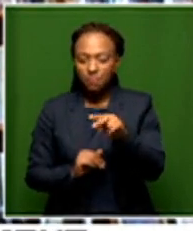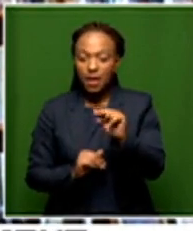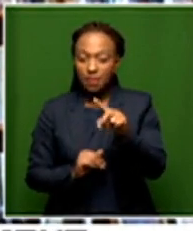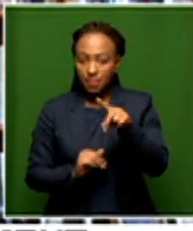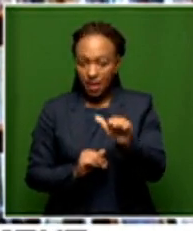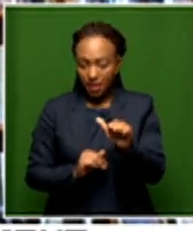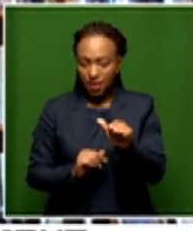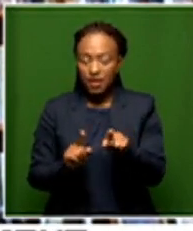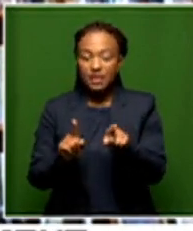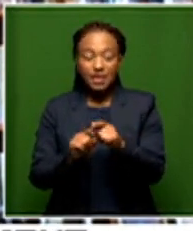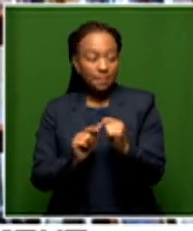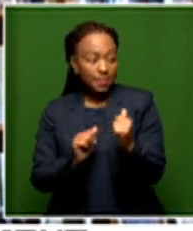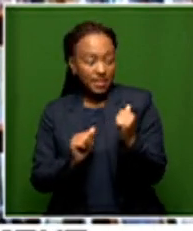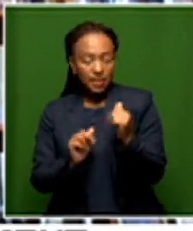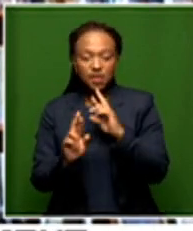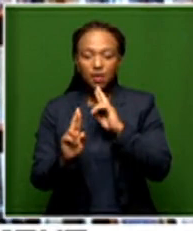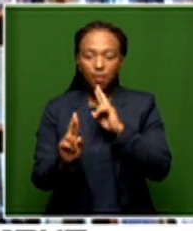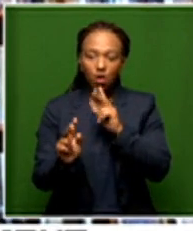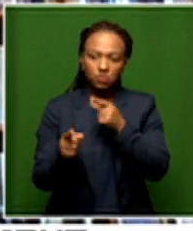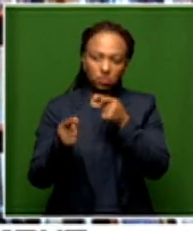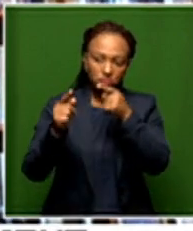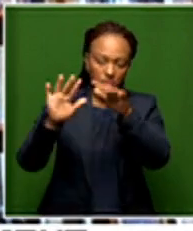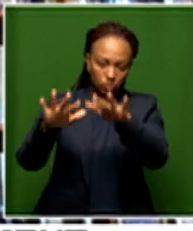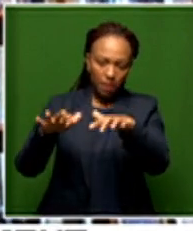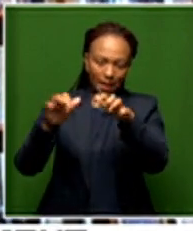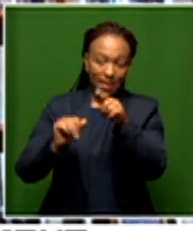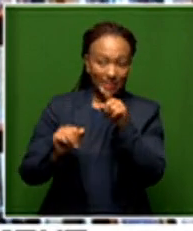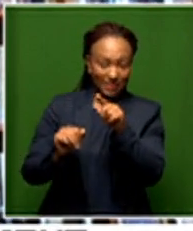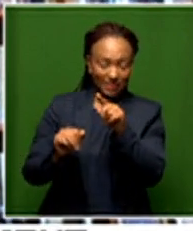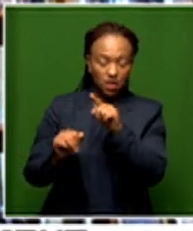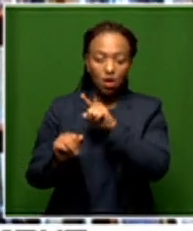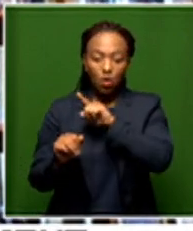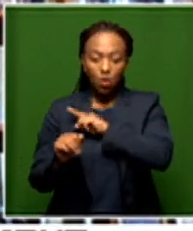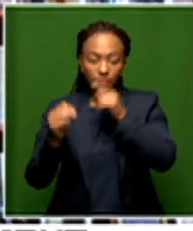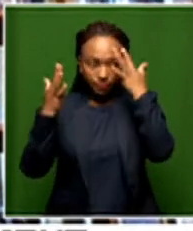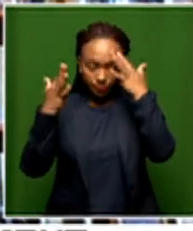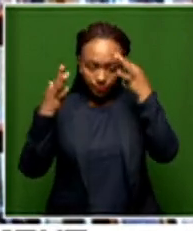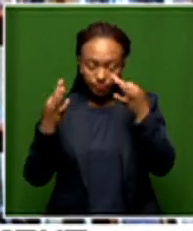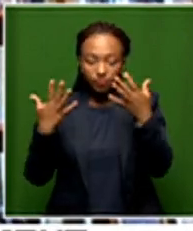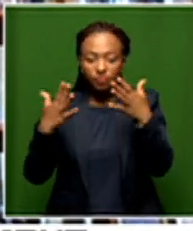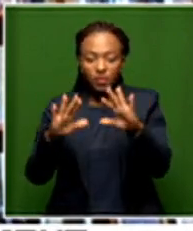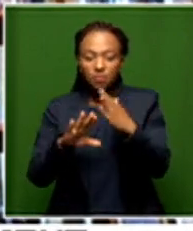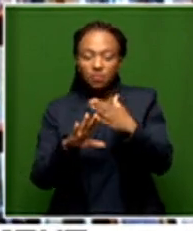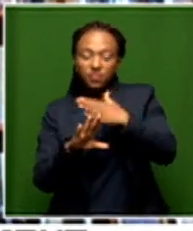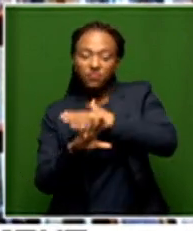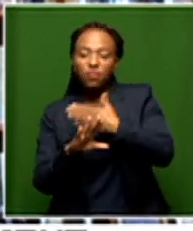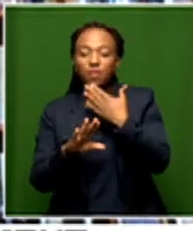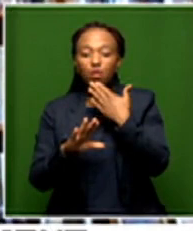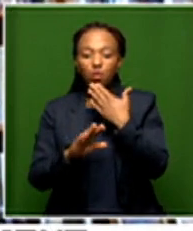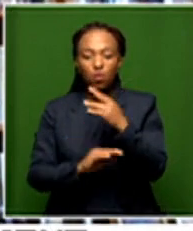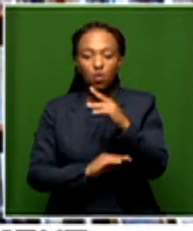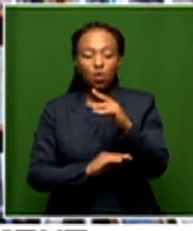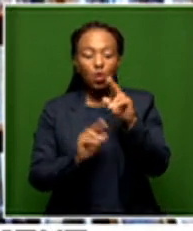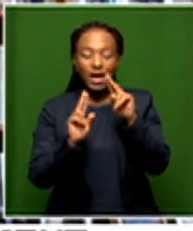that occurred in Parliament yesterday is that the decision that was made by the National